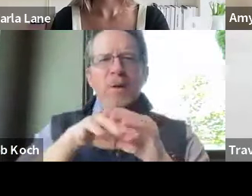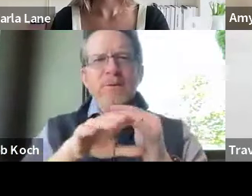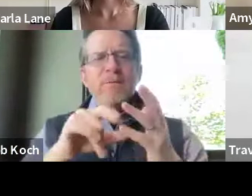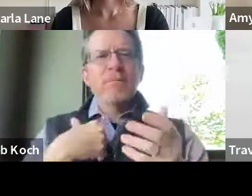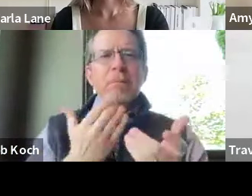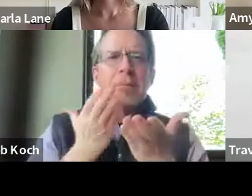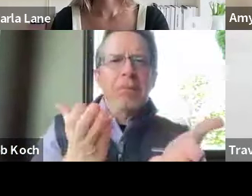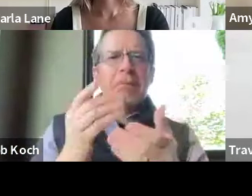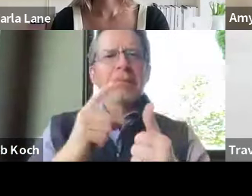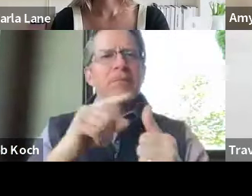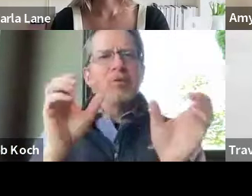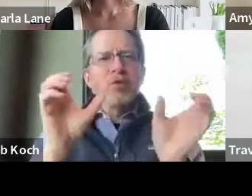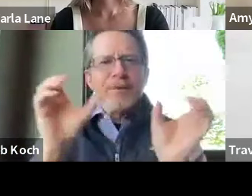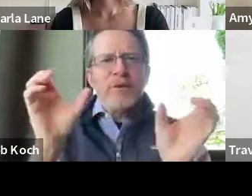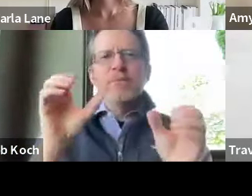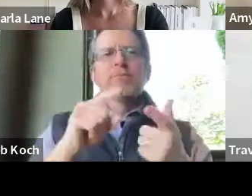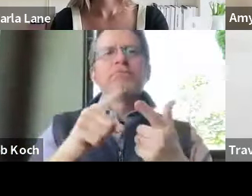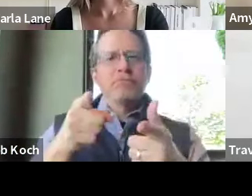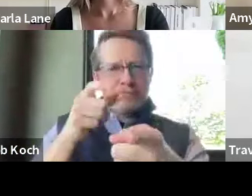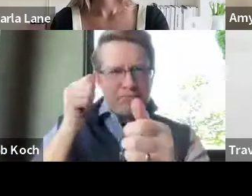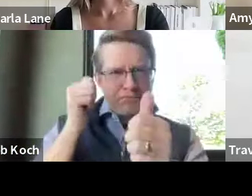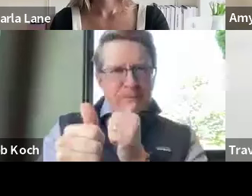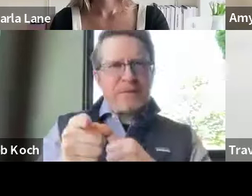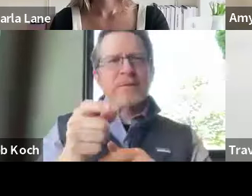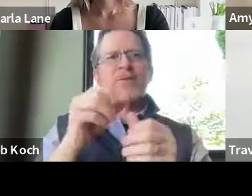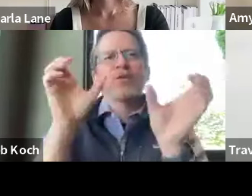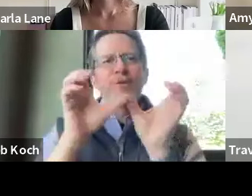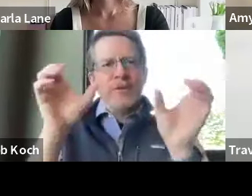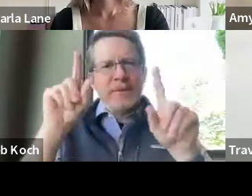asked about how he could enter into the cloud, enter different things. And I